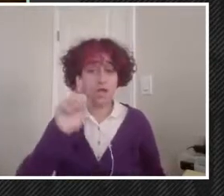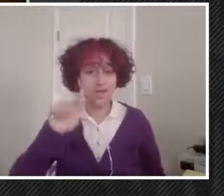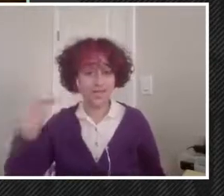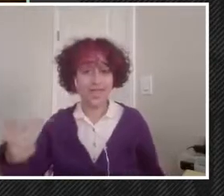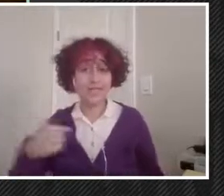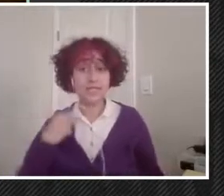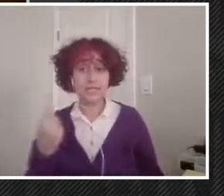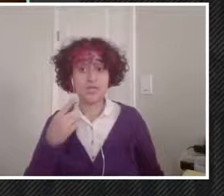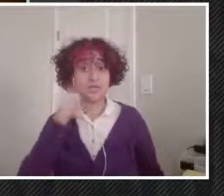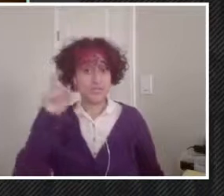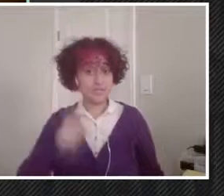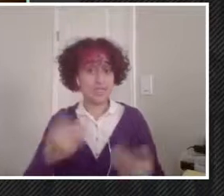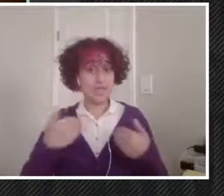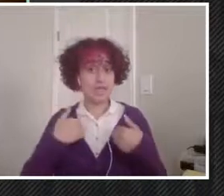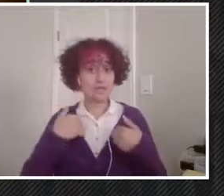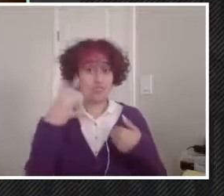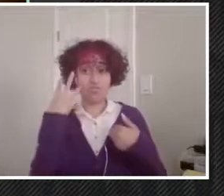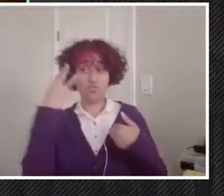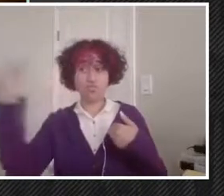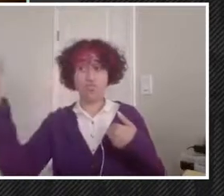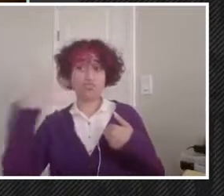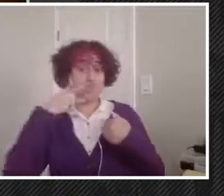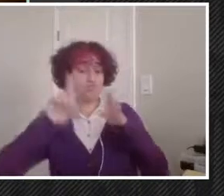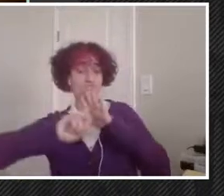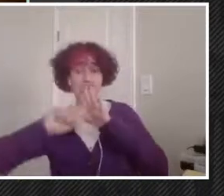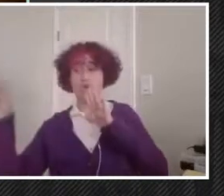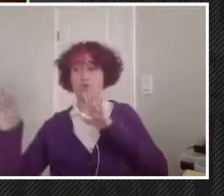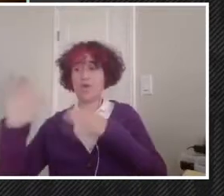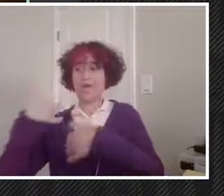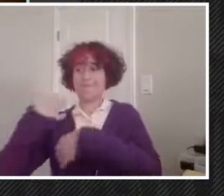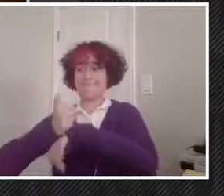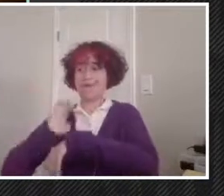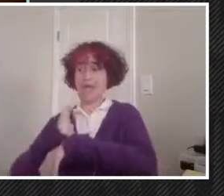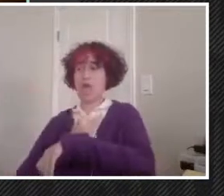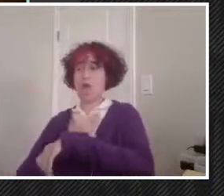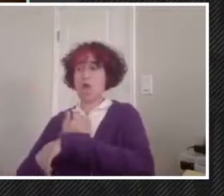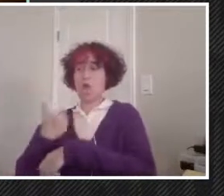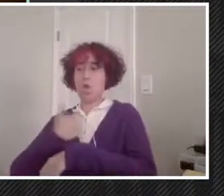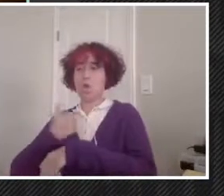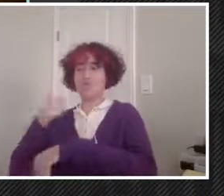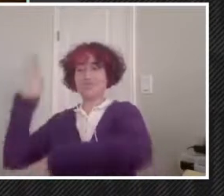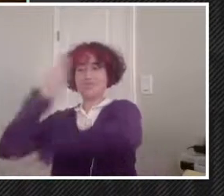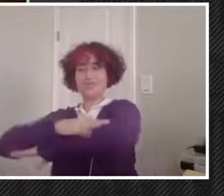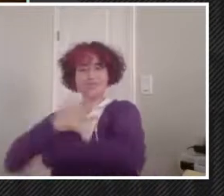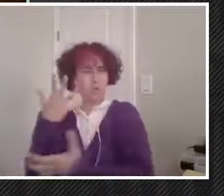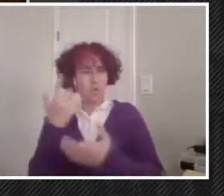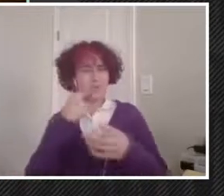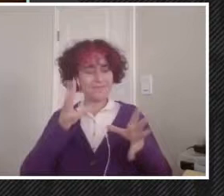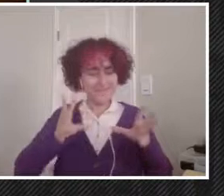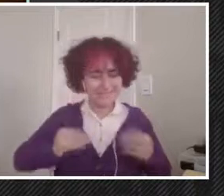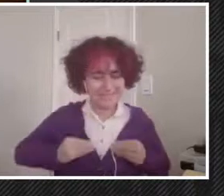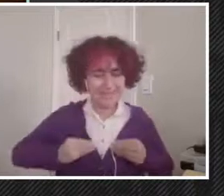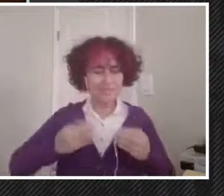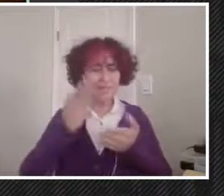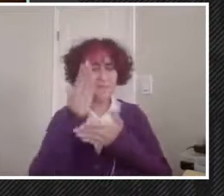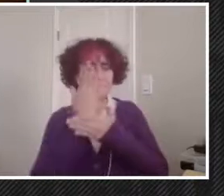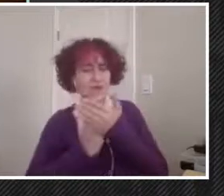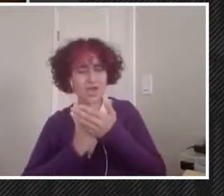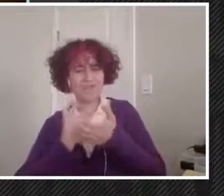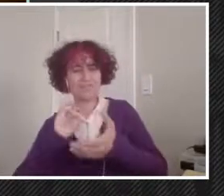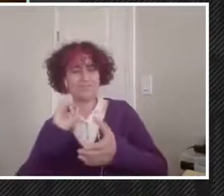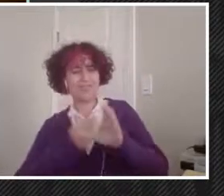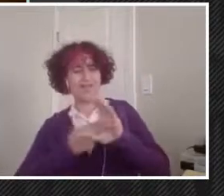tables. We want to be accepted so much, we want to be a part of things so much, that we